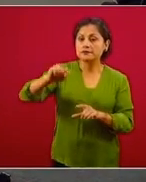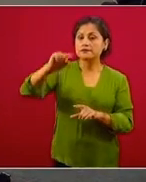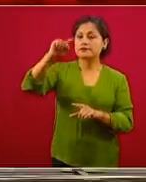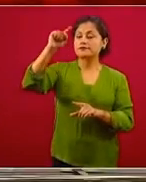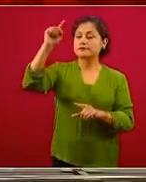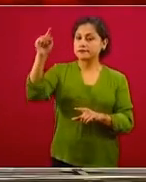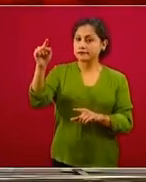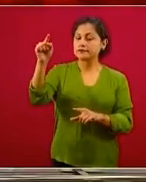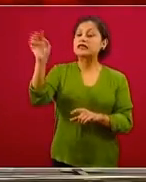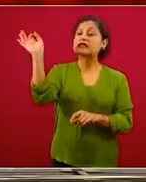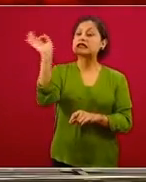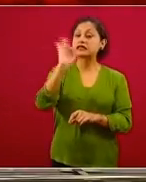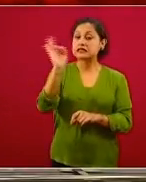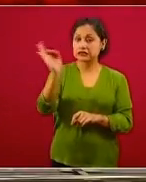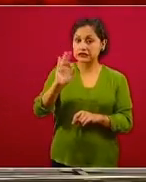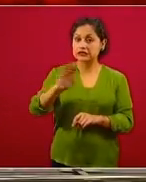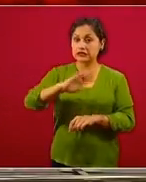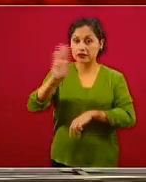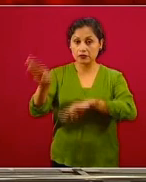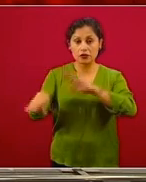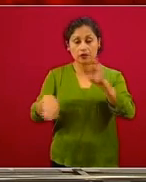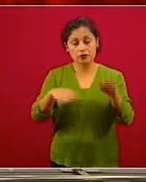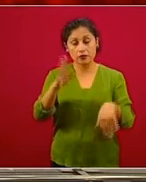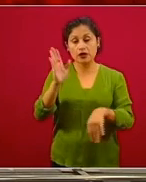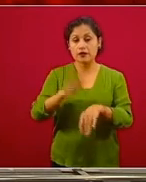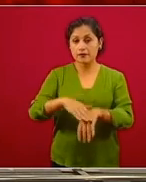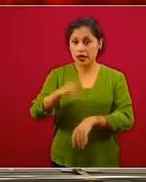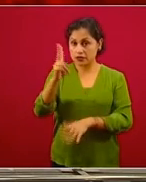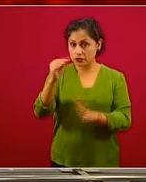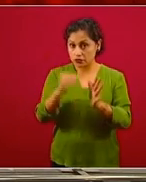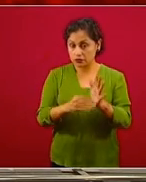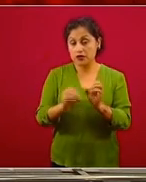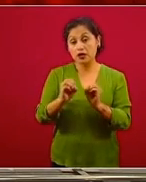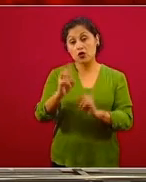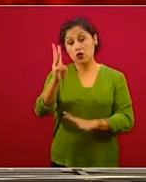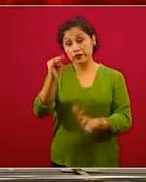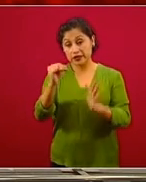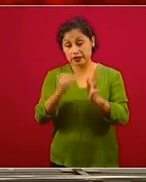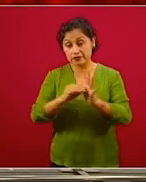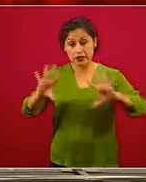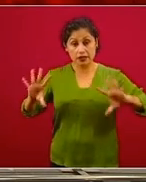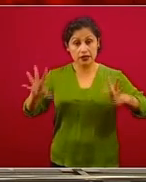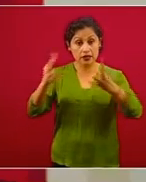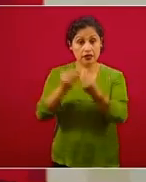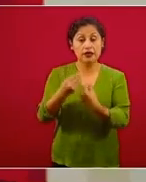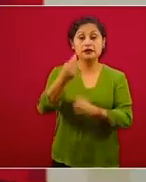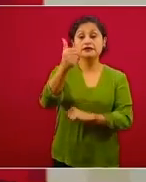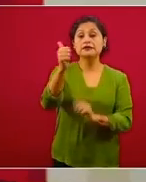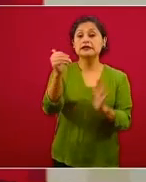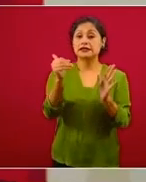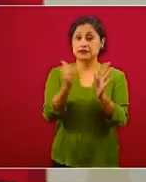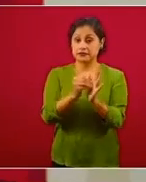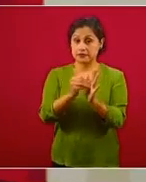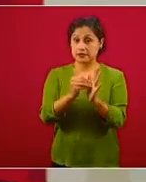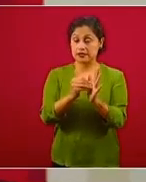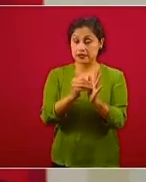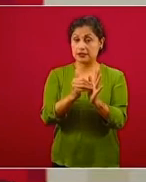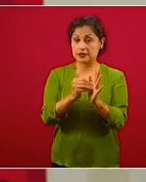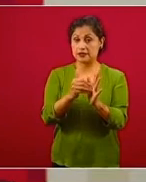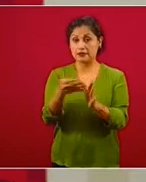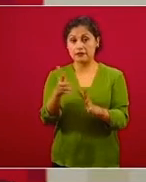could have otras another más o two or menos 3,000 2,000 o people. 3,000 And with y con that, ello that ya would be tendríamos 6,000 casi people, 6,000 or maybe o un